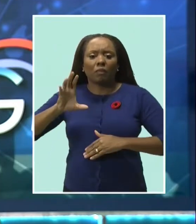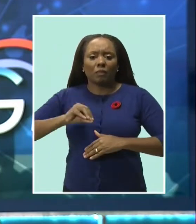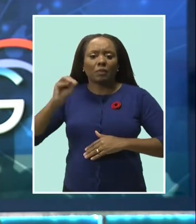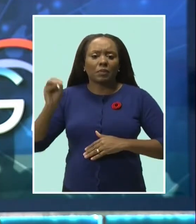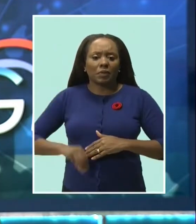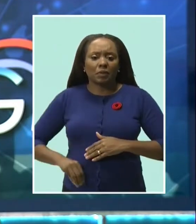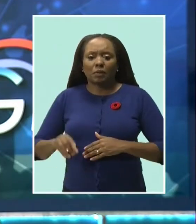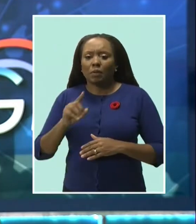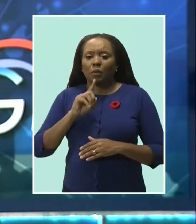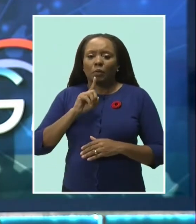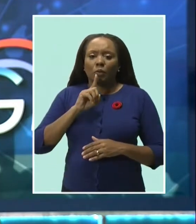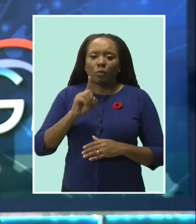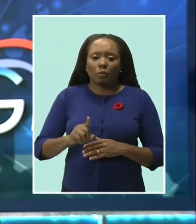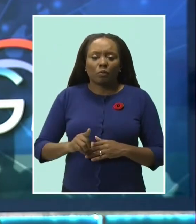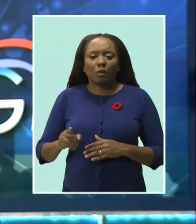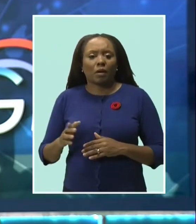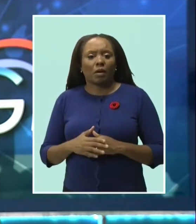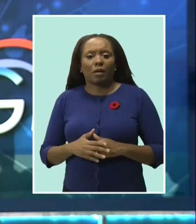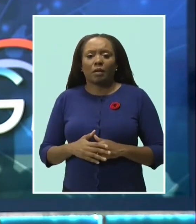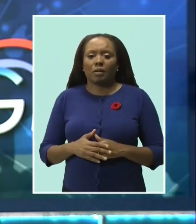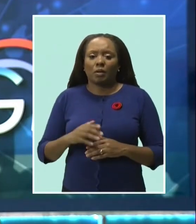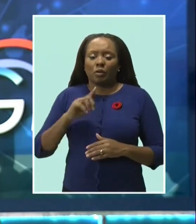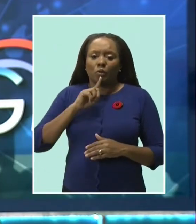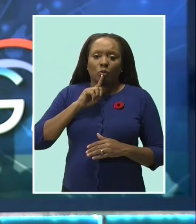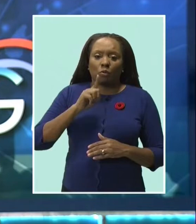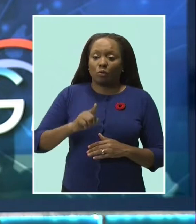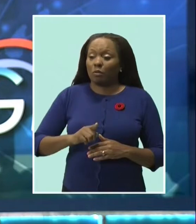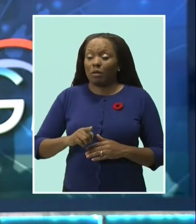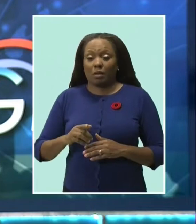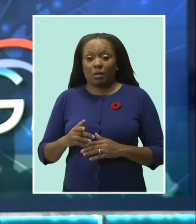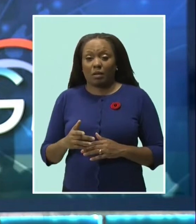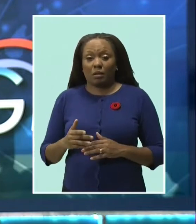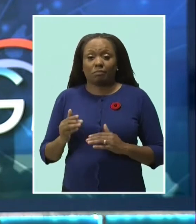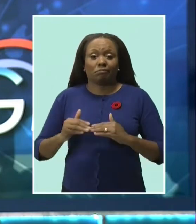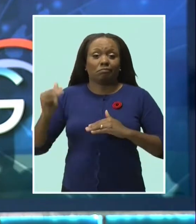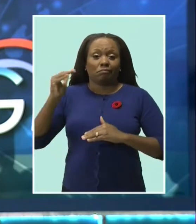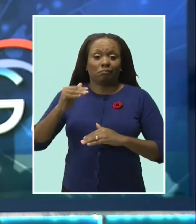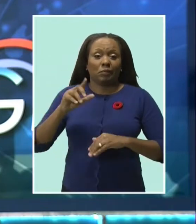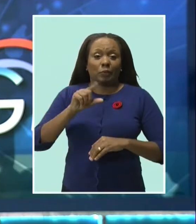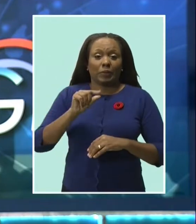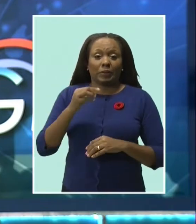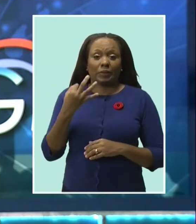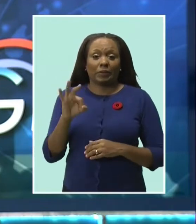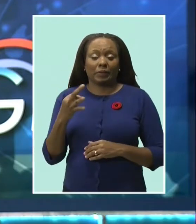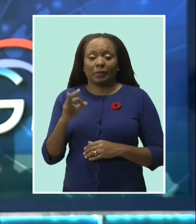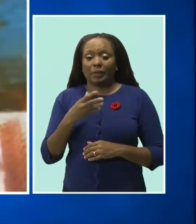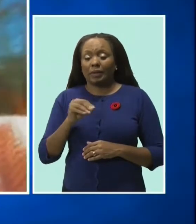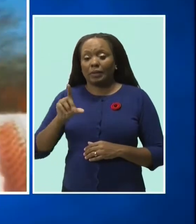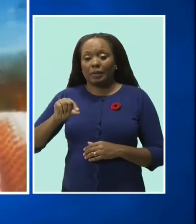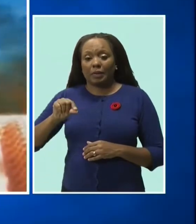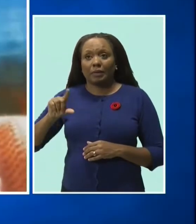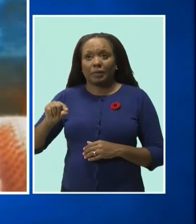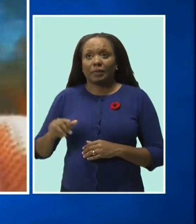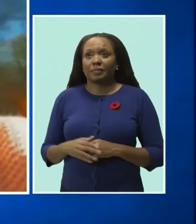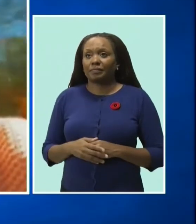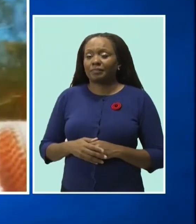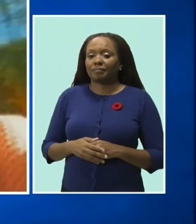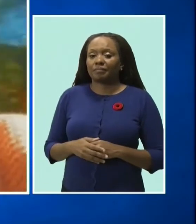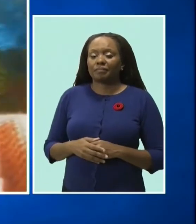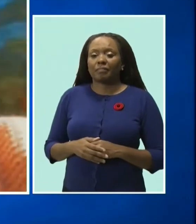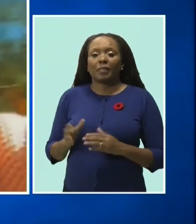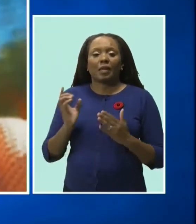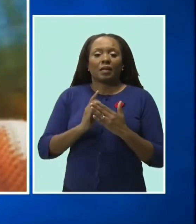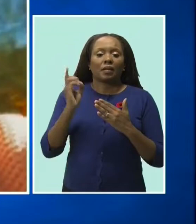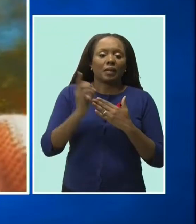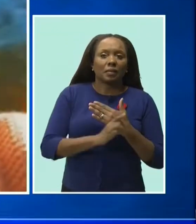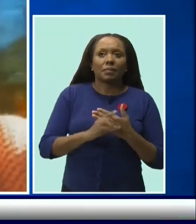up 50% above what was a stellar 2019 to 2020 winter tourist season. December and January, and